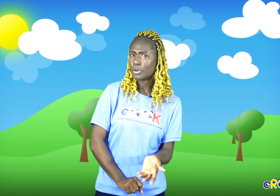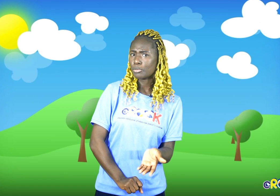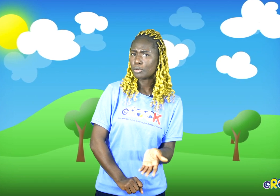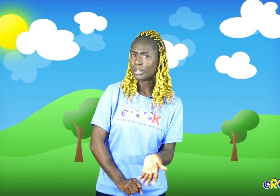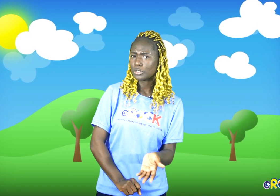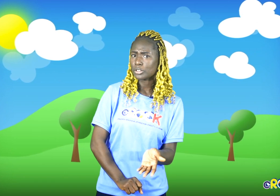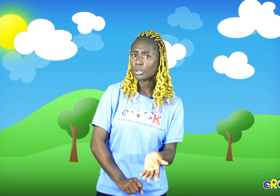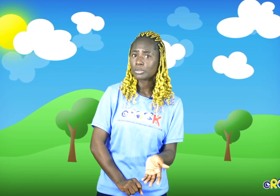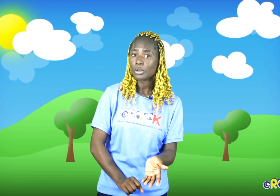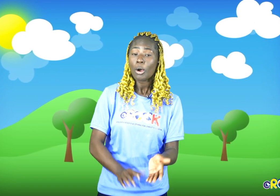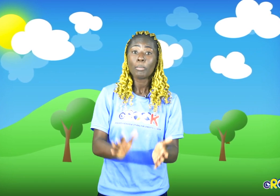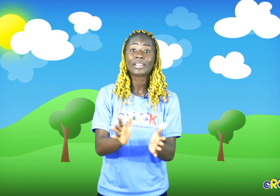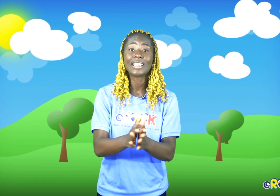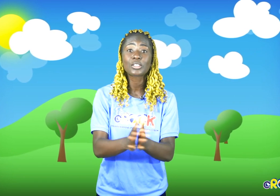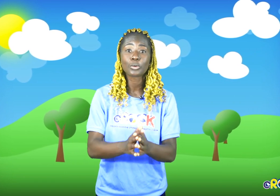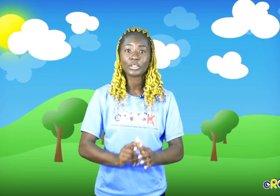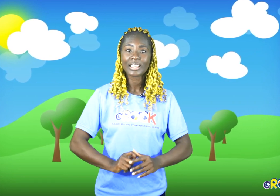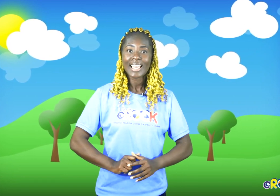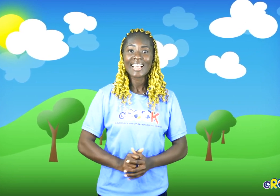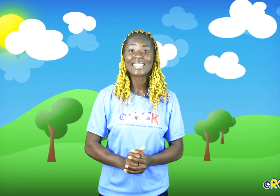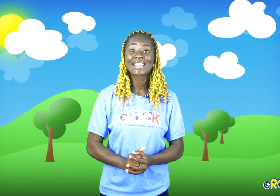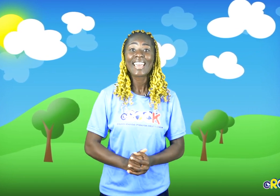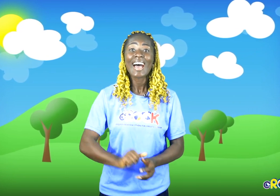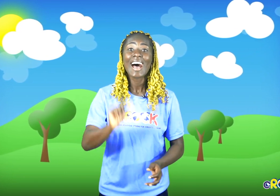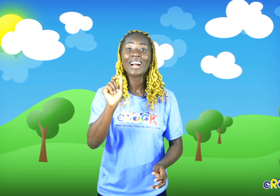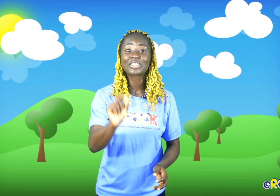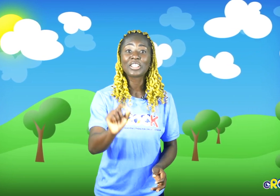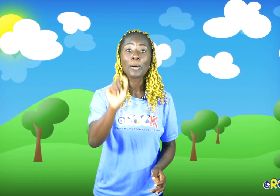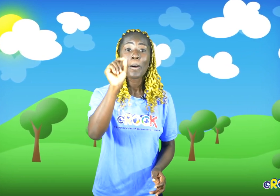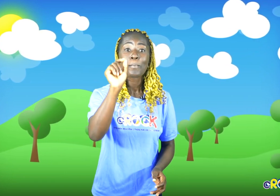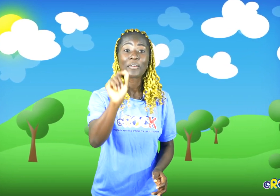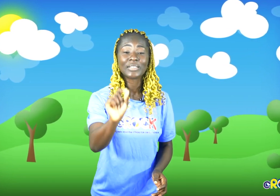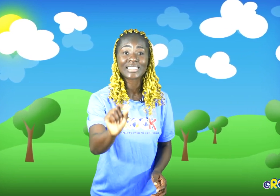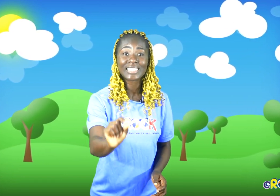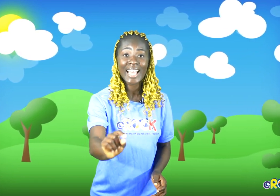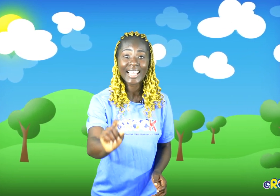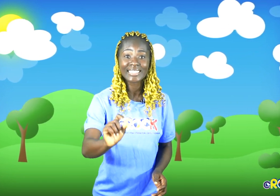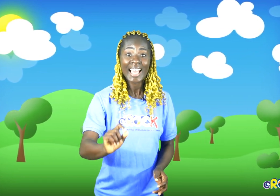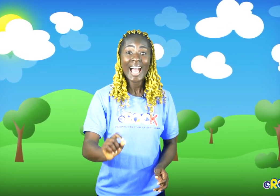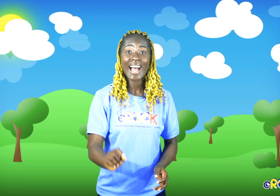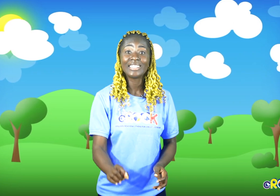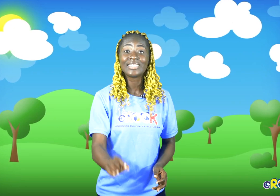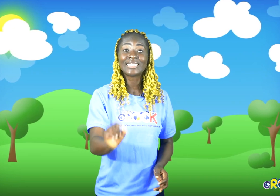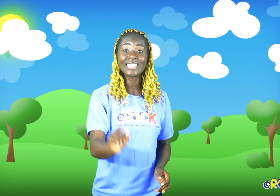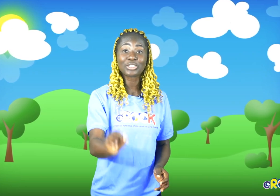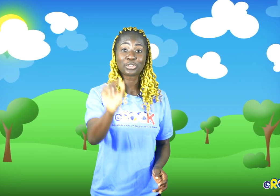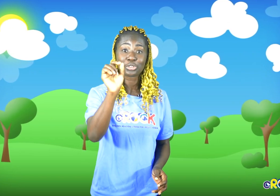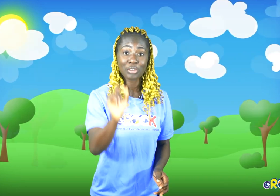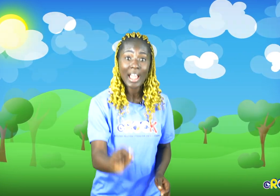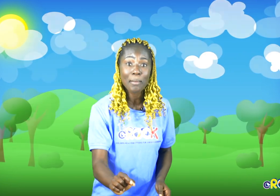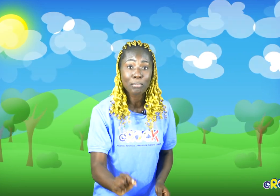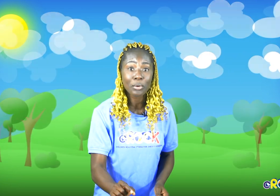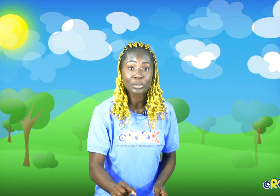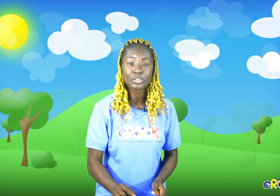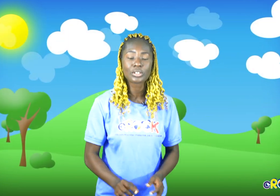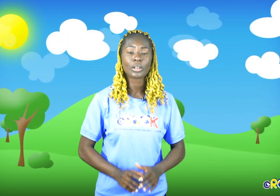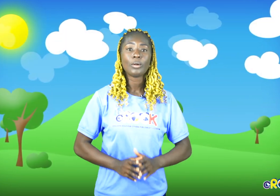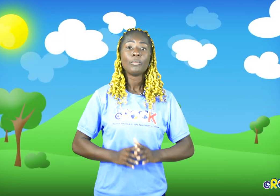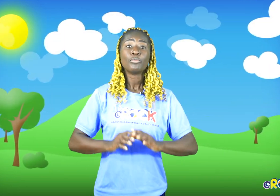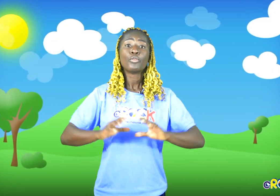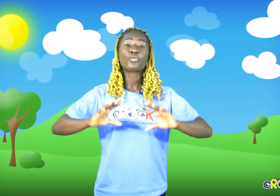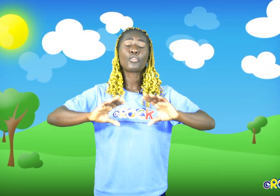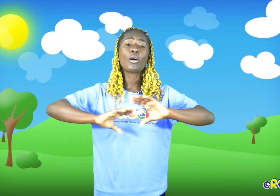bones become humans or something? But guess what? Ezekiel actually prophesied, and these dry